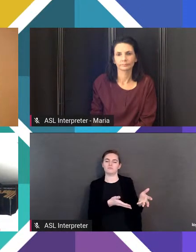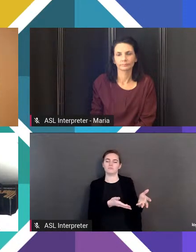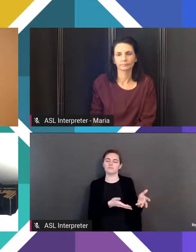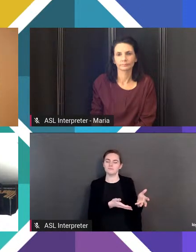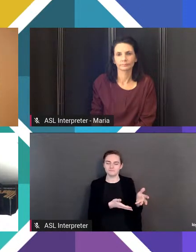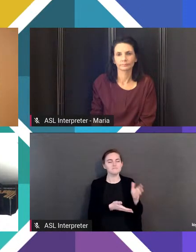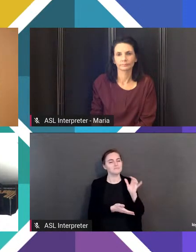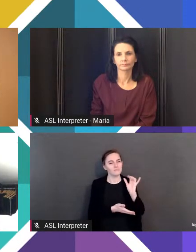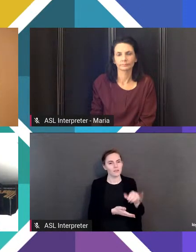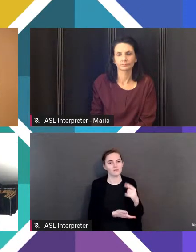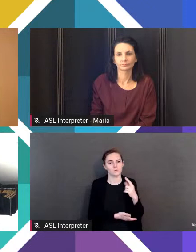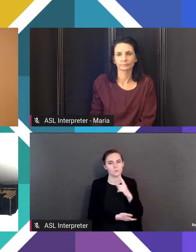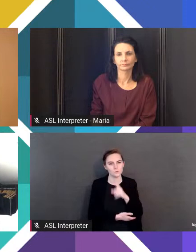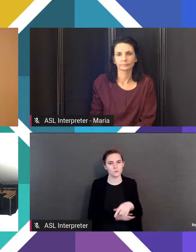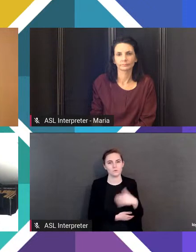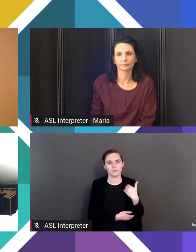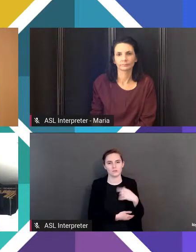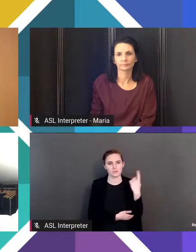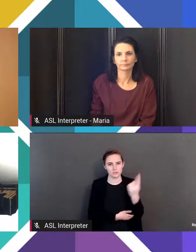something that we need to